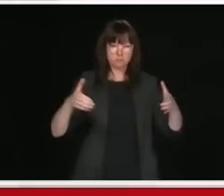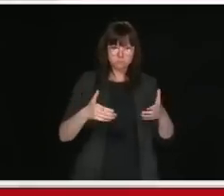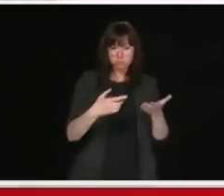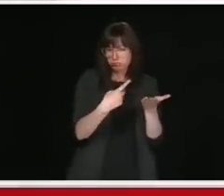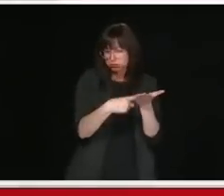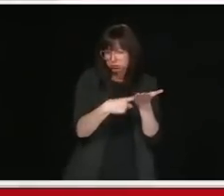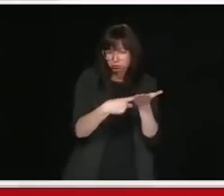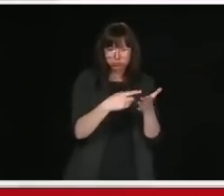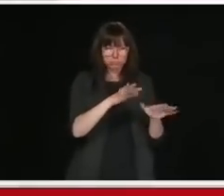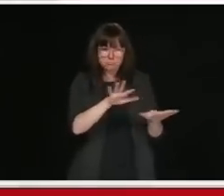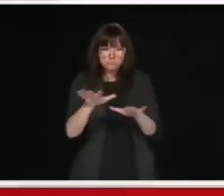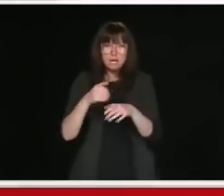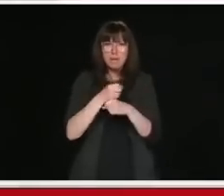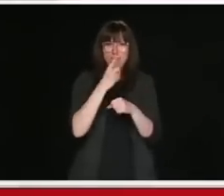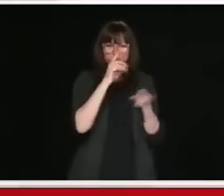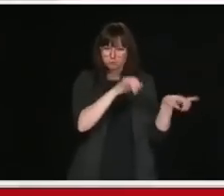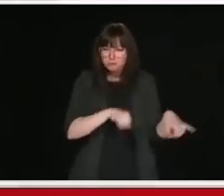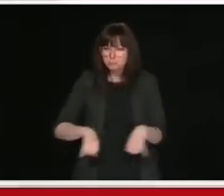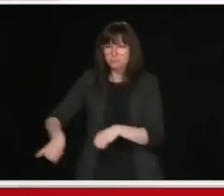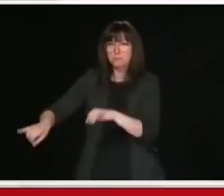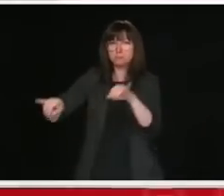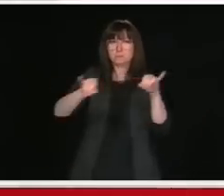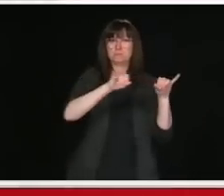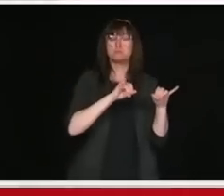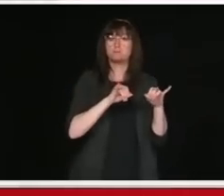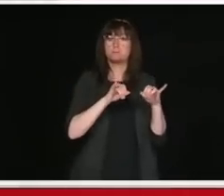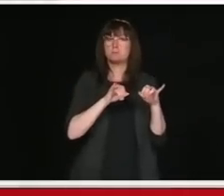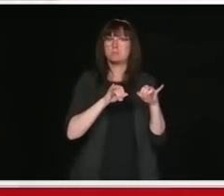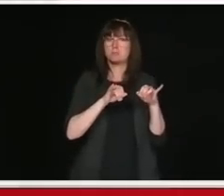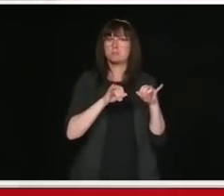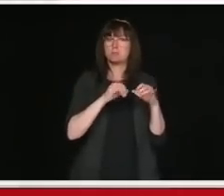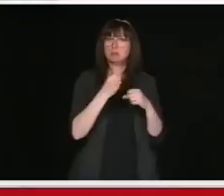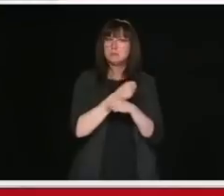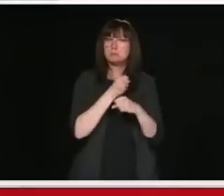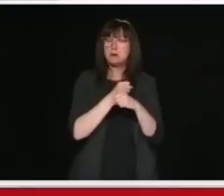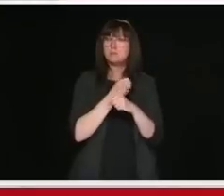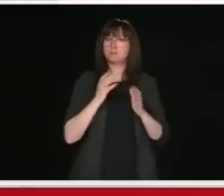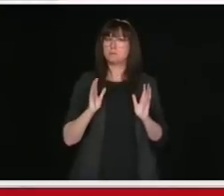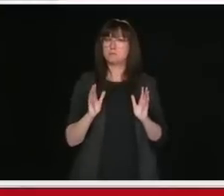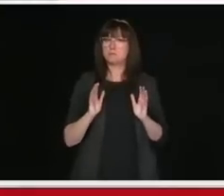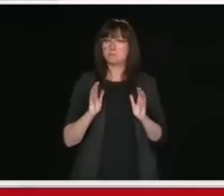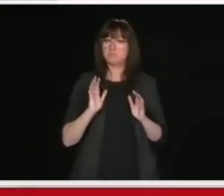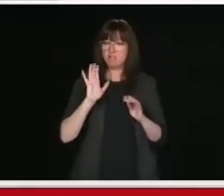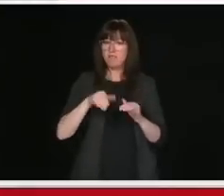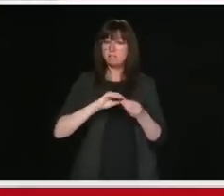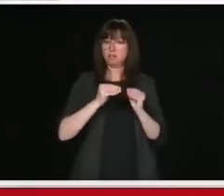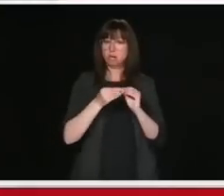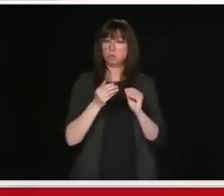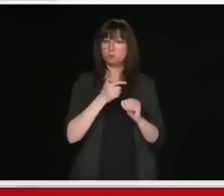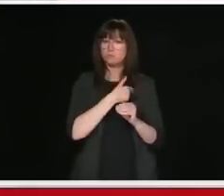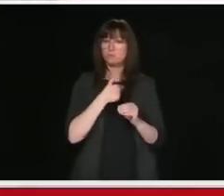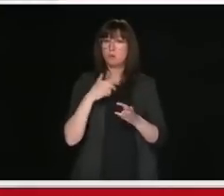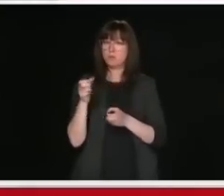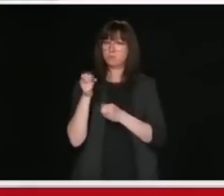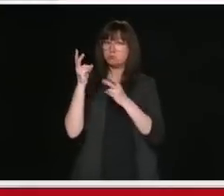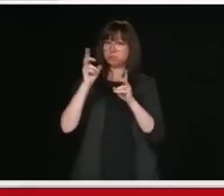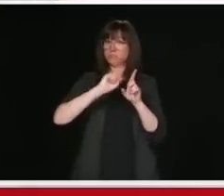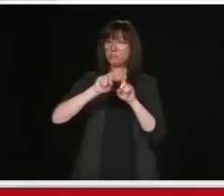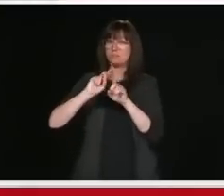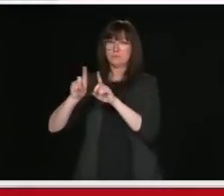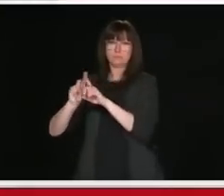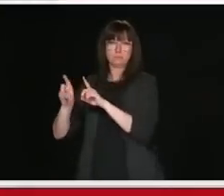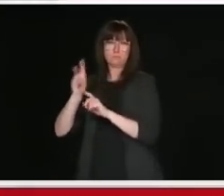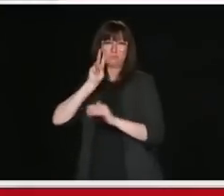across the country. And that is the numbers that we are putting through into various models. And as we get those models